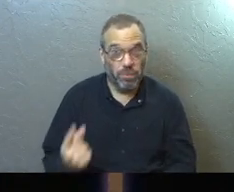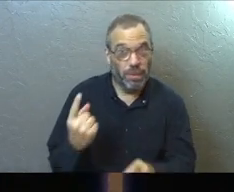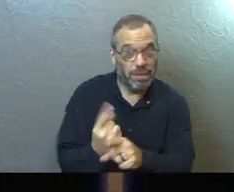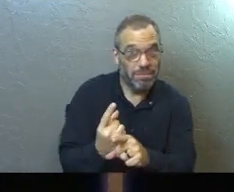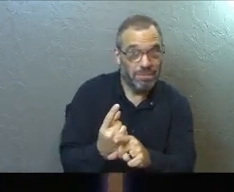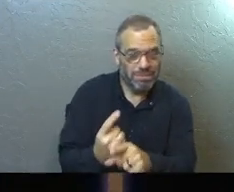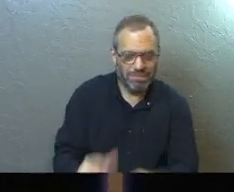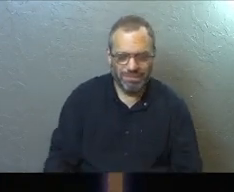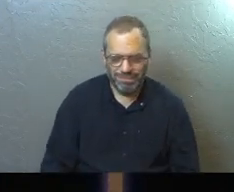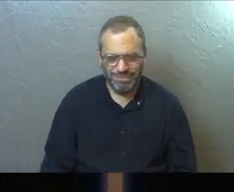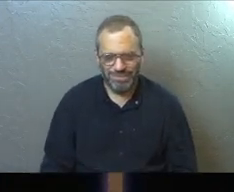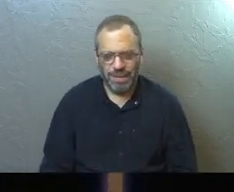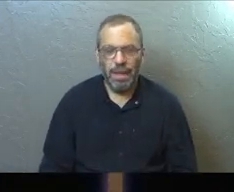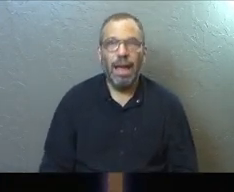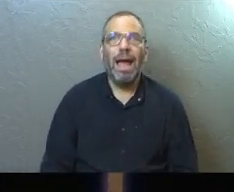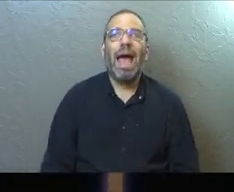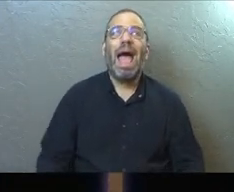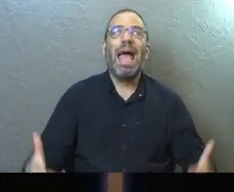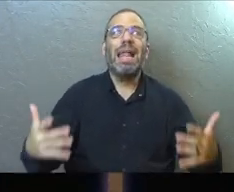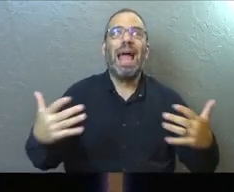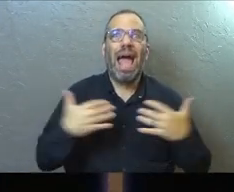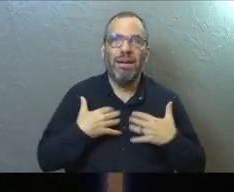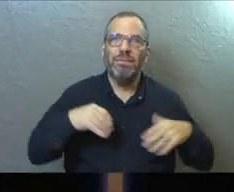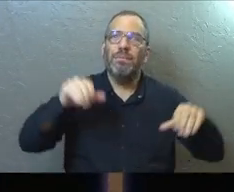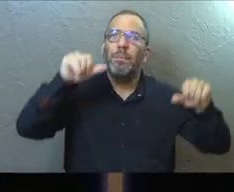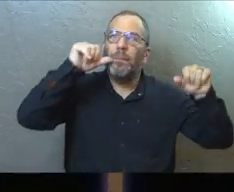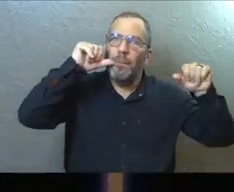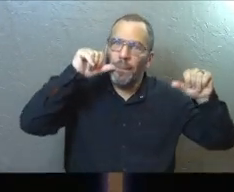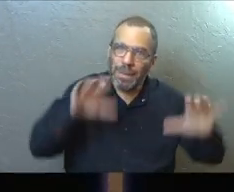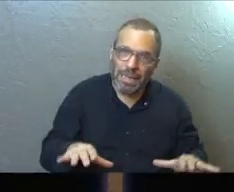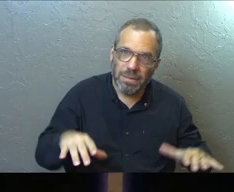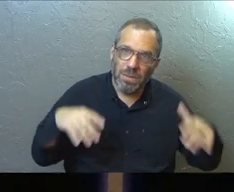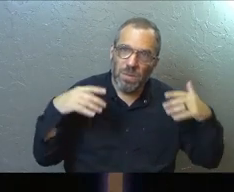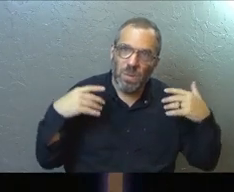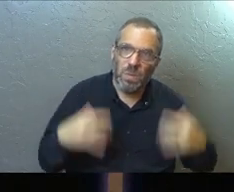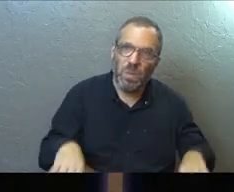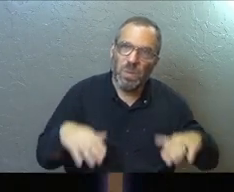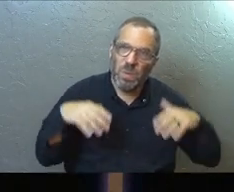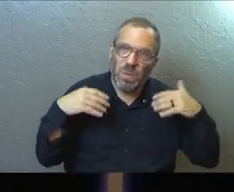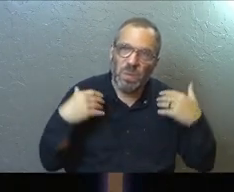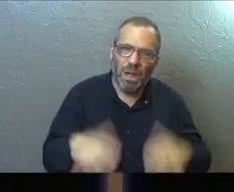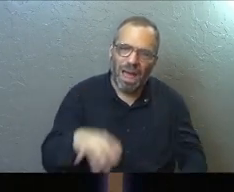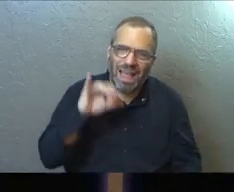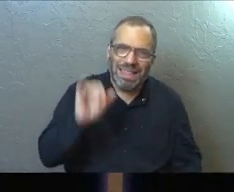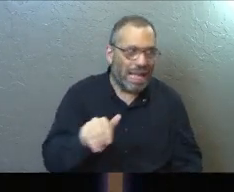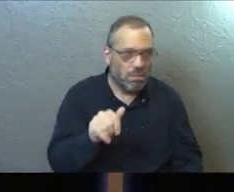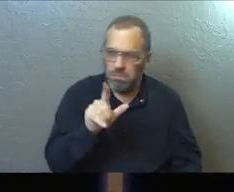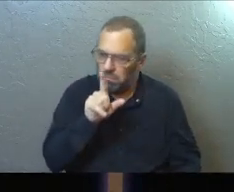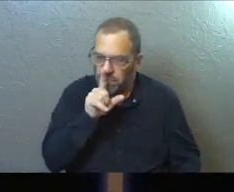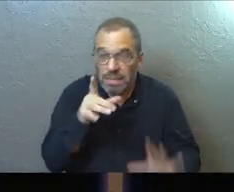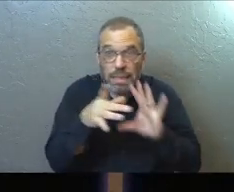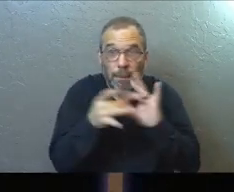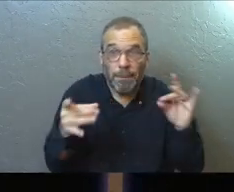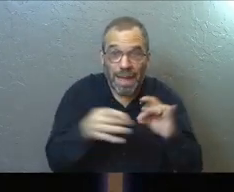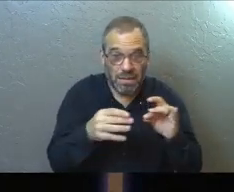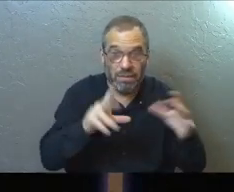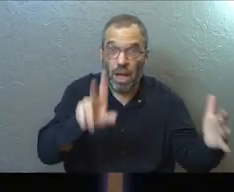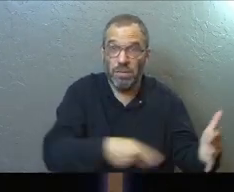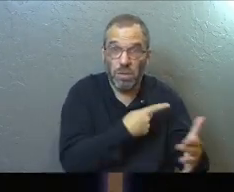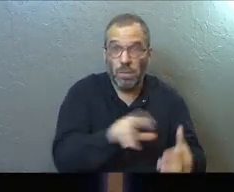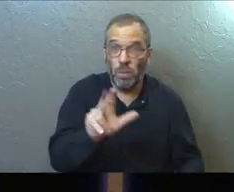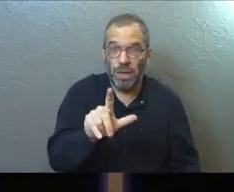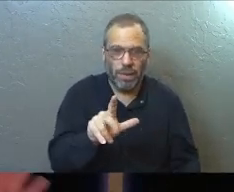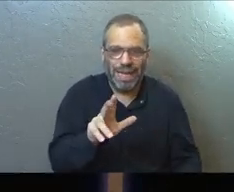Right? And get blessed. And that's the hidden message of this entire